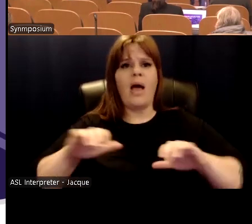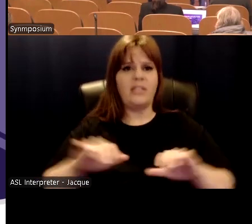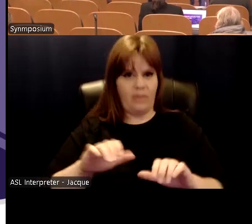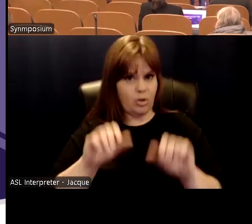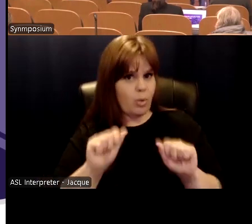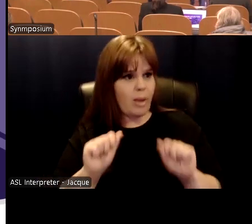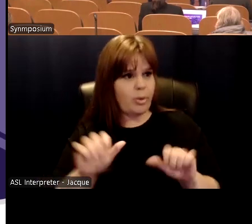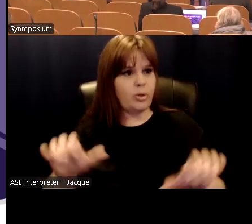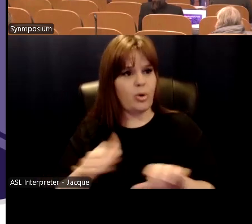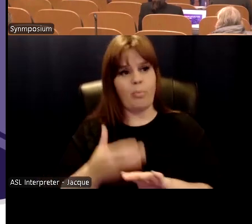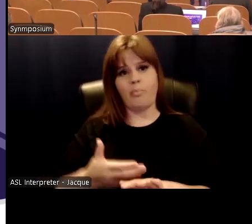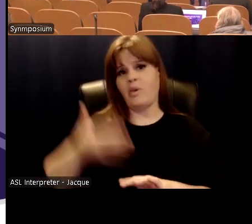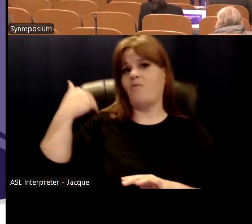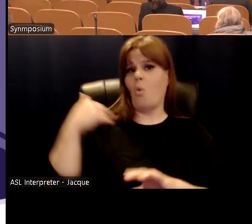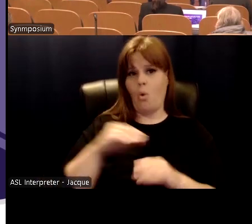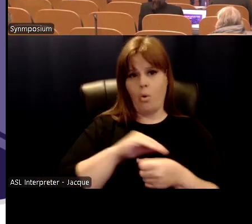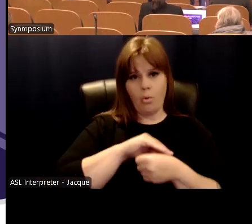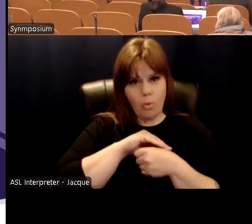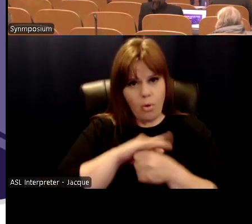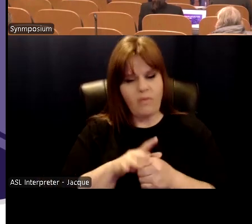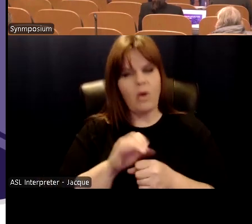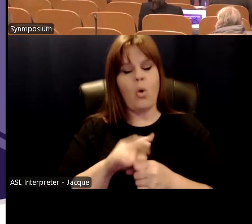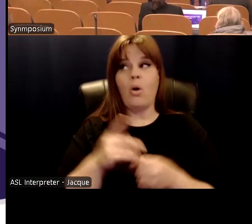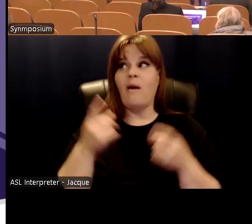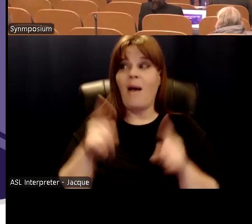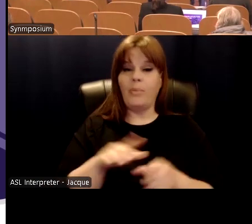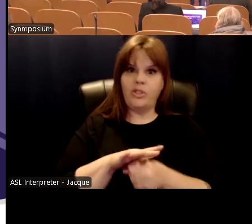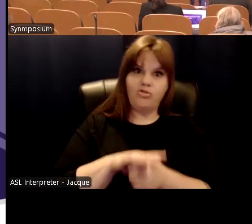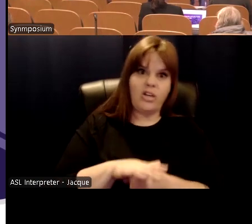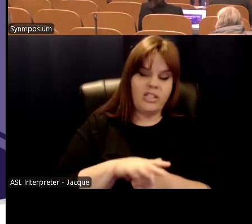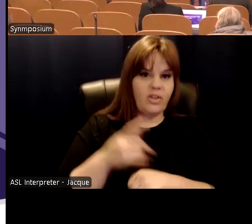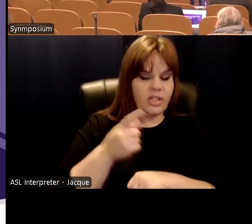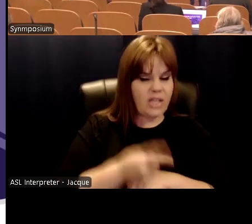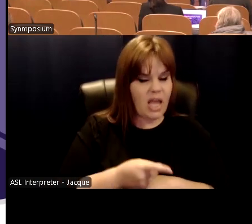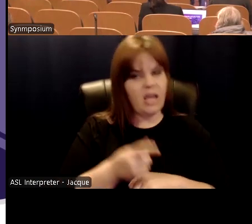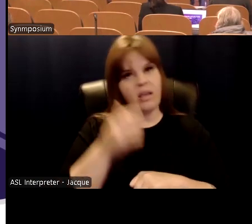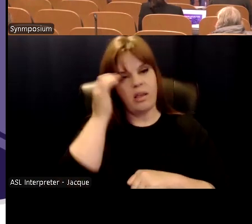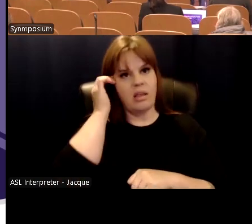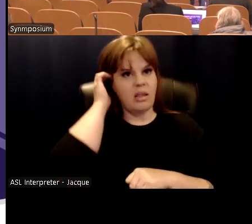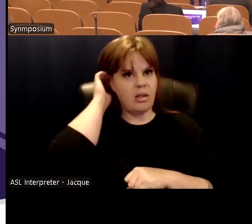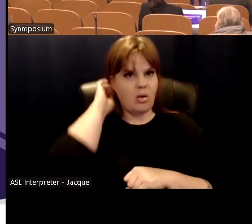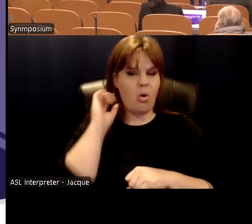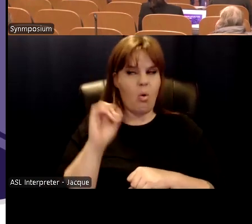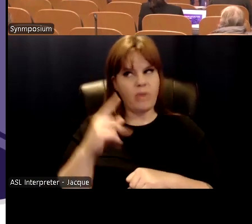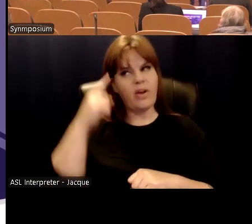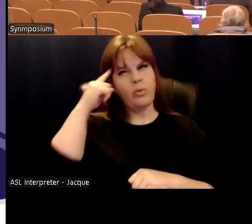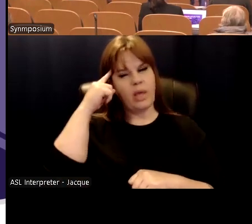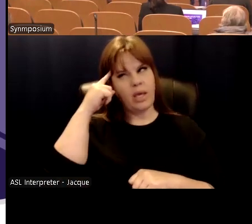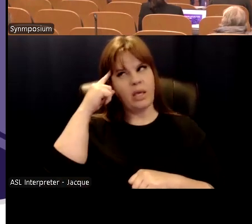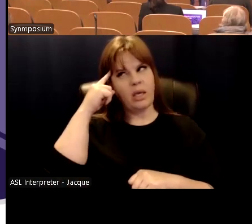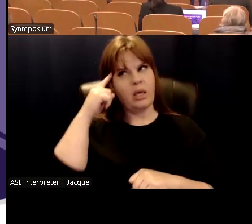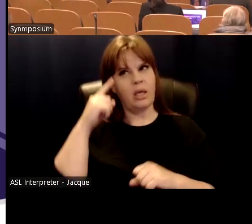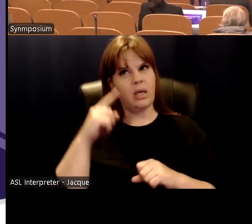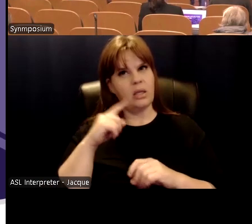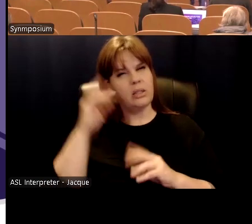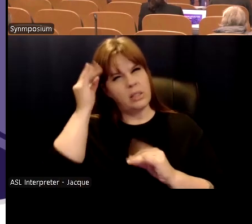before COVID, or you have a particularly stressful day, or you've had to think, about